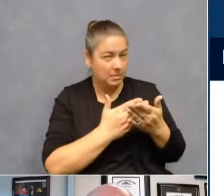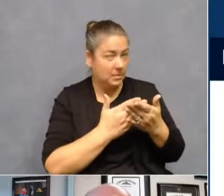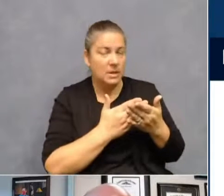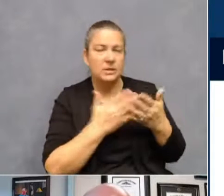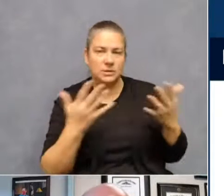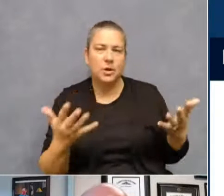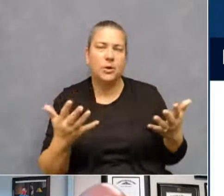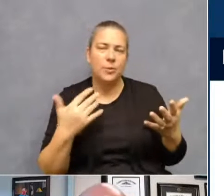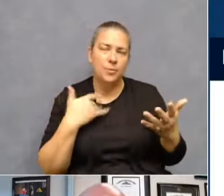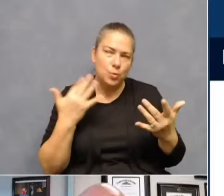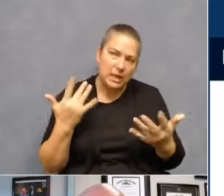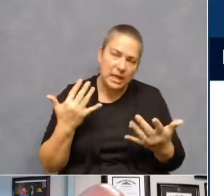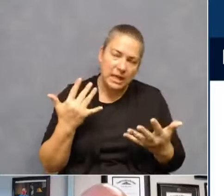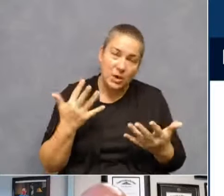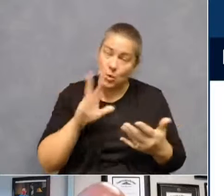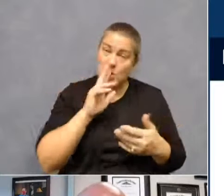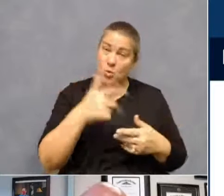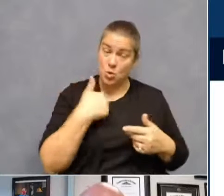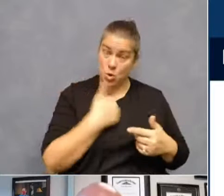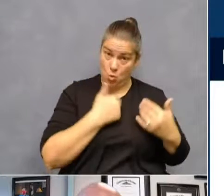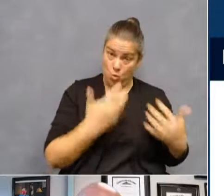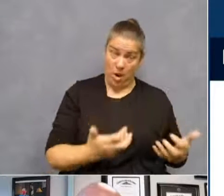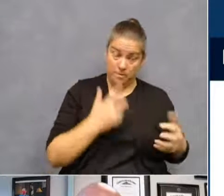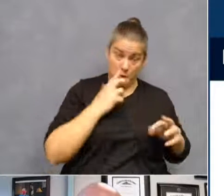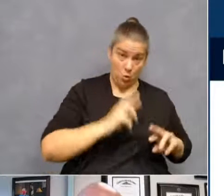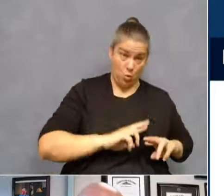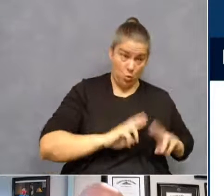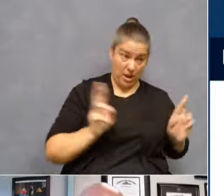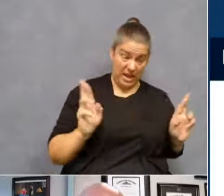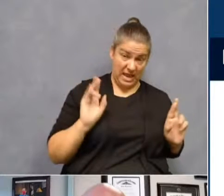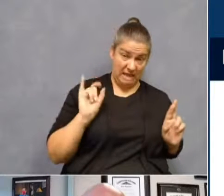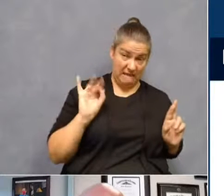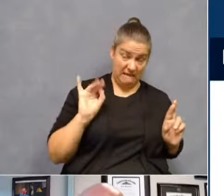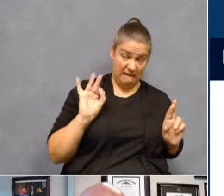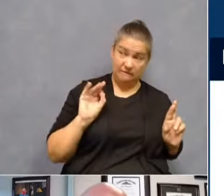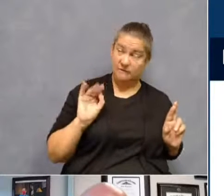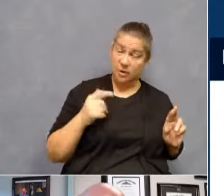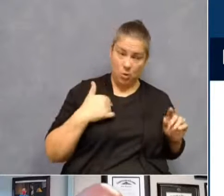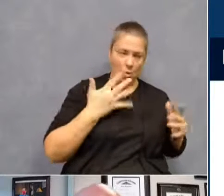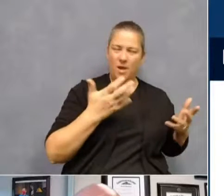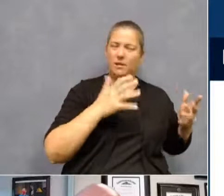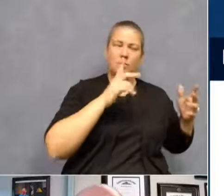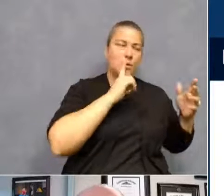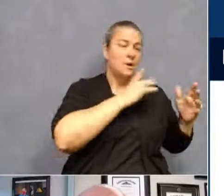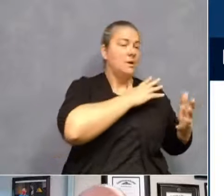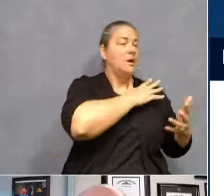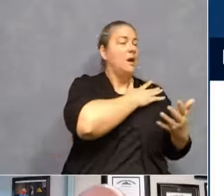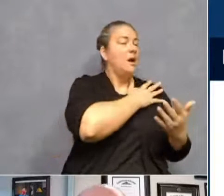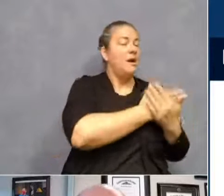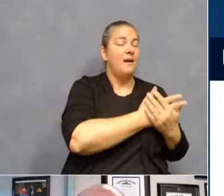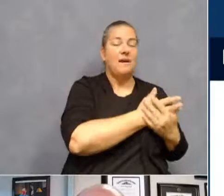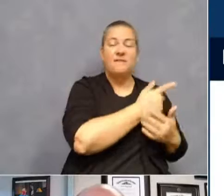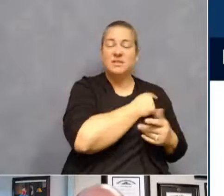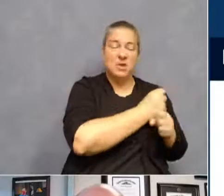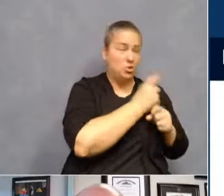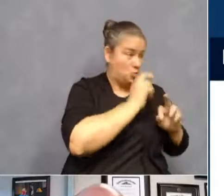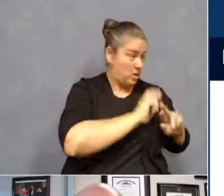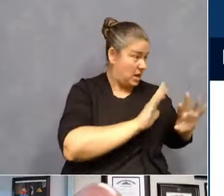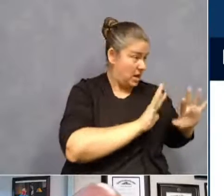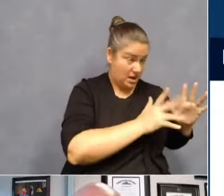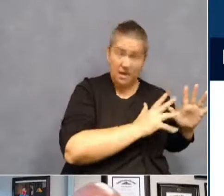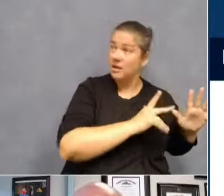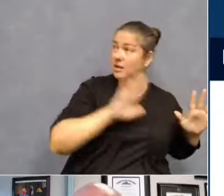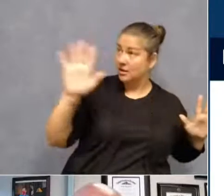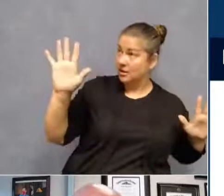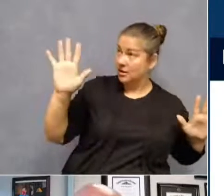as much ready as you can, and then when new information becomes available, you update it and you move further down the playing field. Next